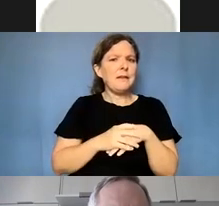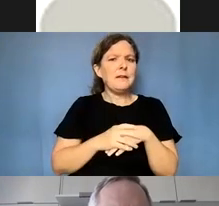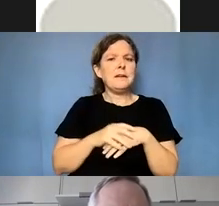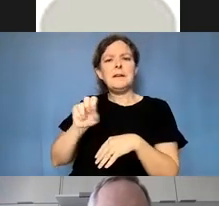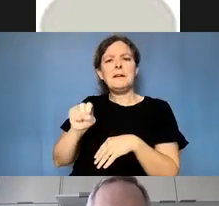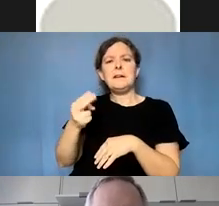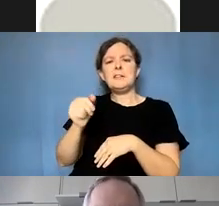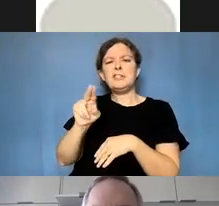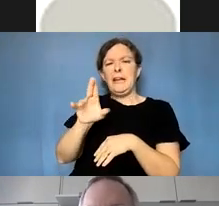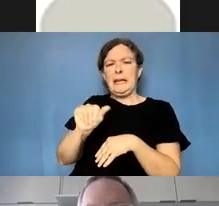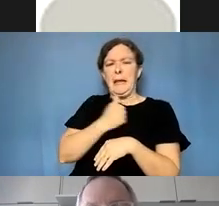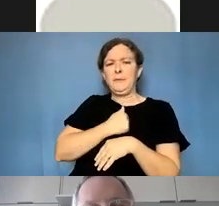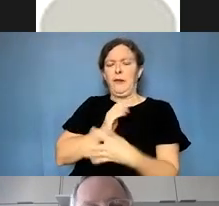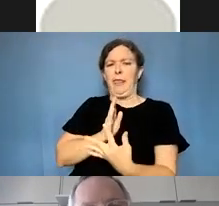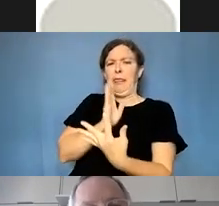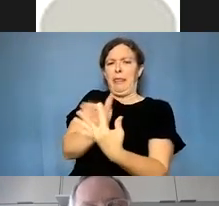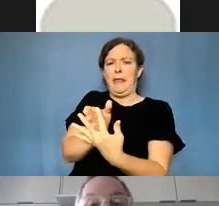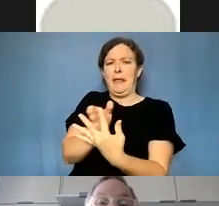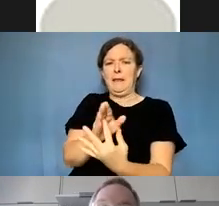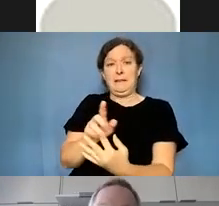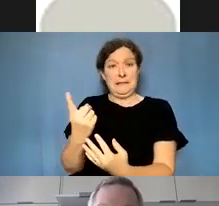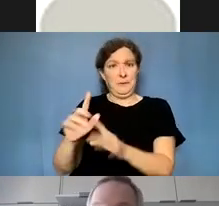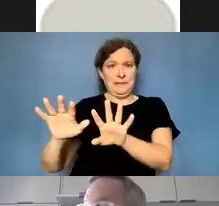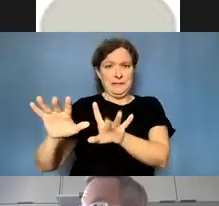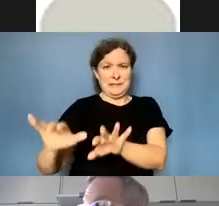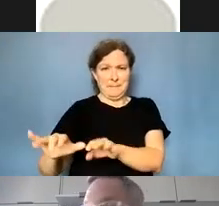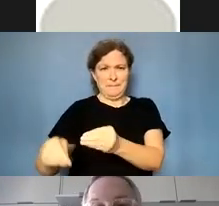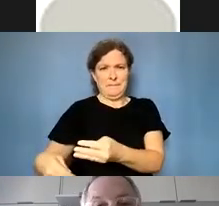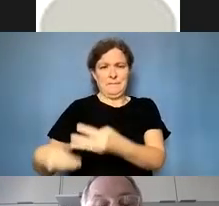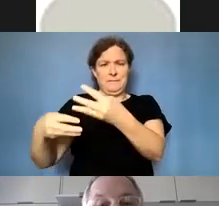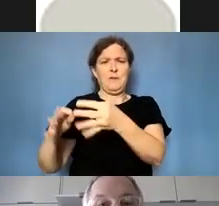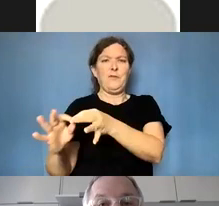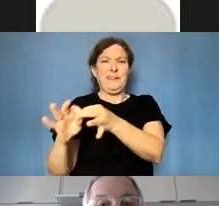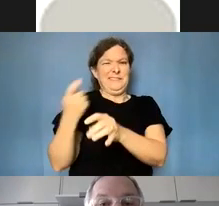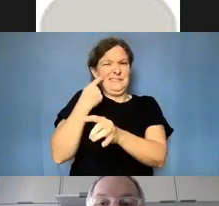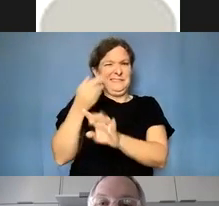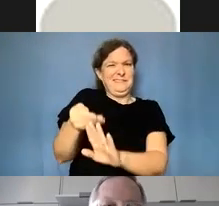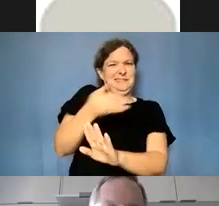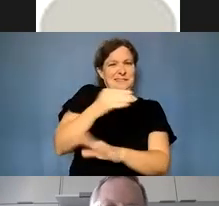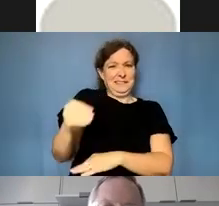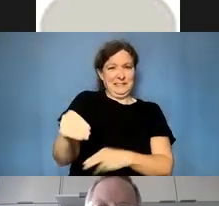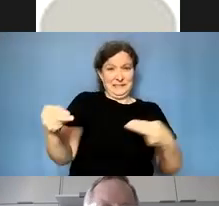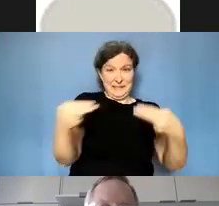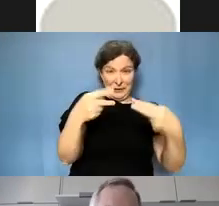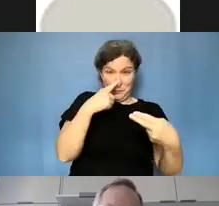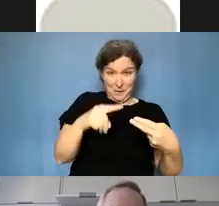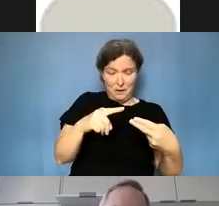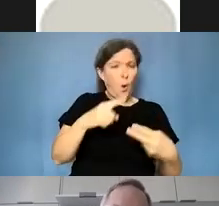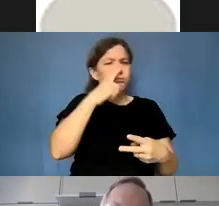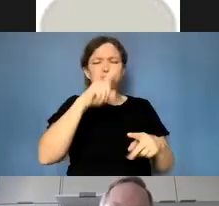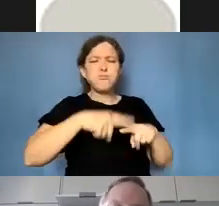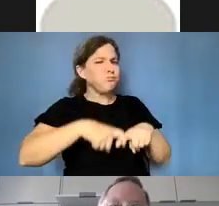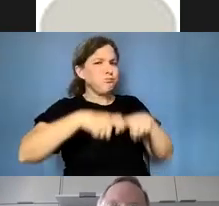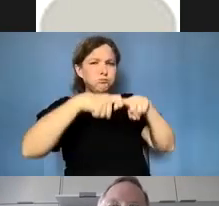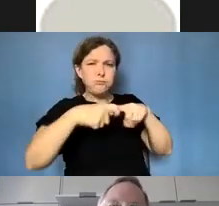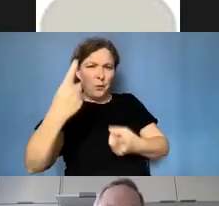sorry to interrupt, Geoff. We did have a question in the chat that pertained to your last slide. So I hope it's okay to. I'm happy to stop and